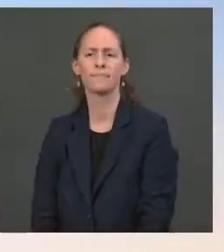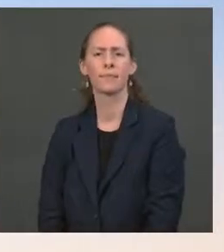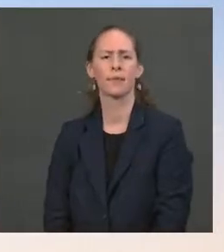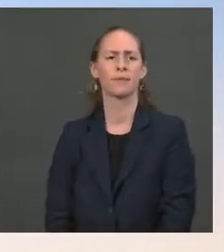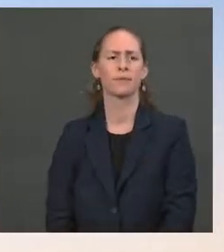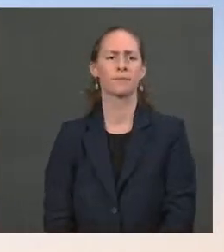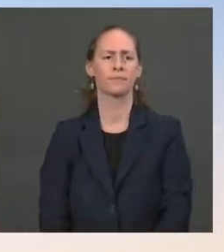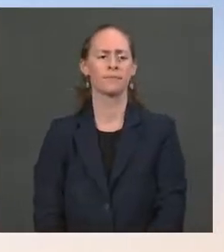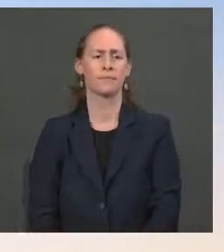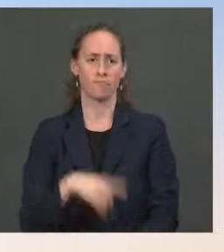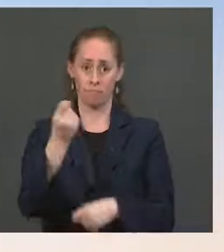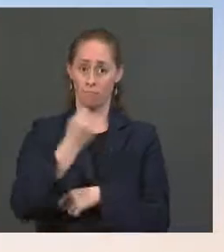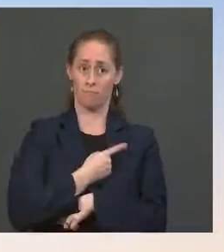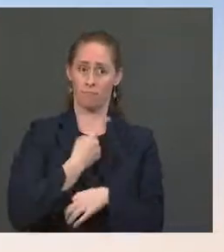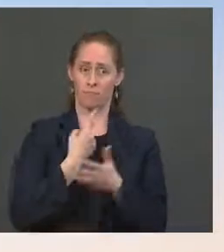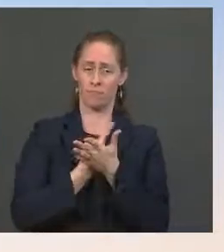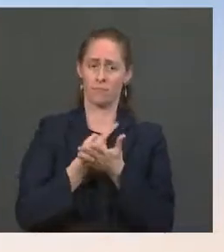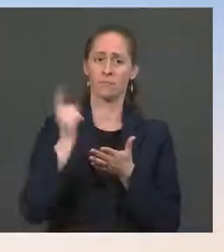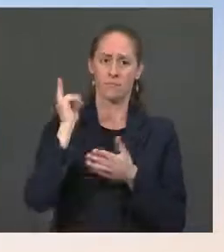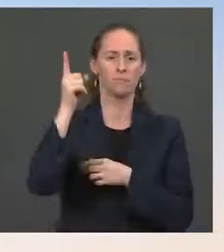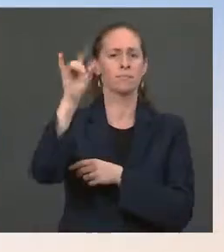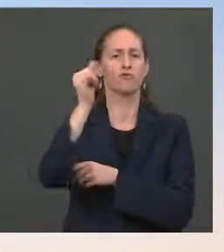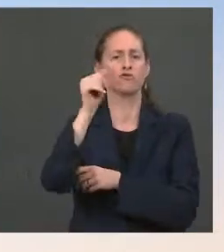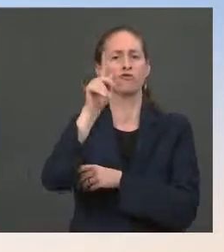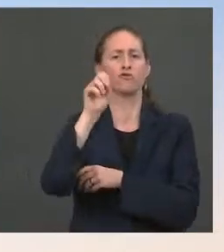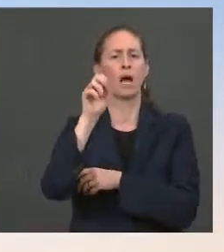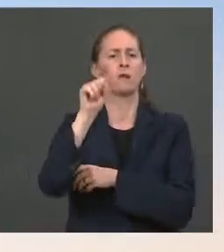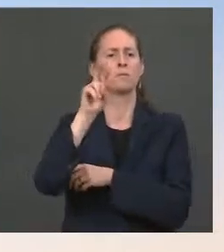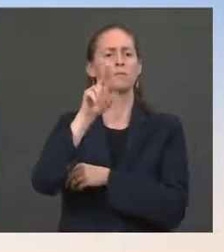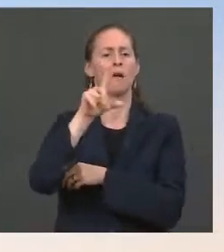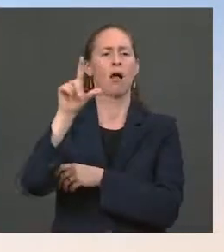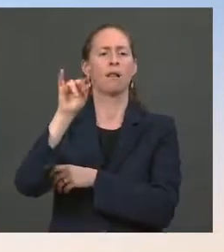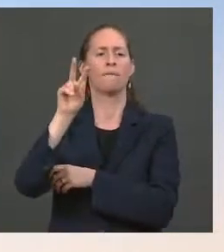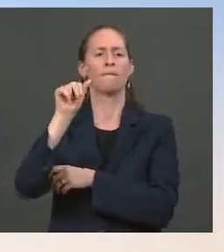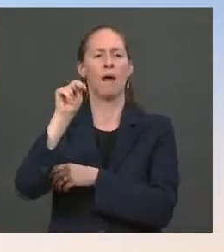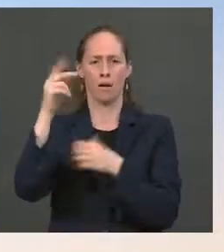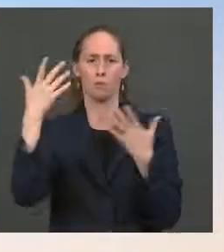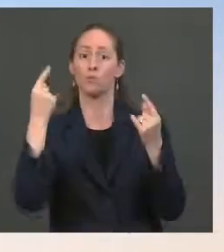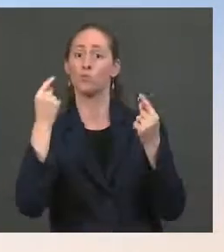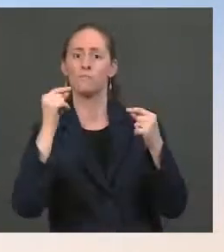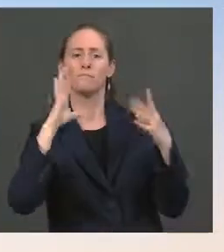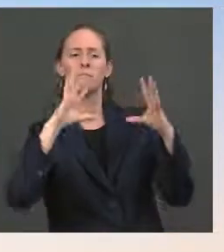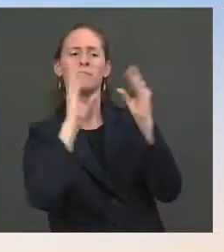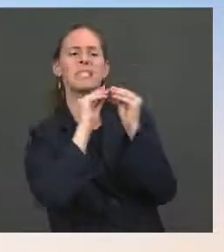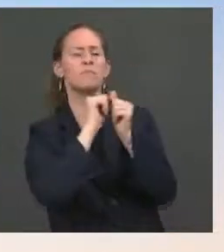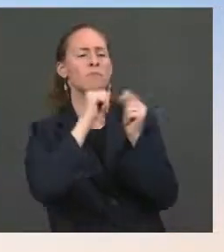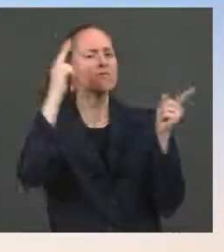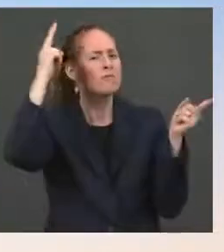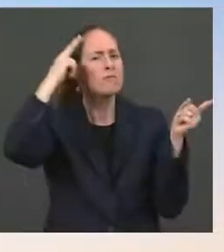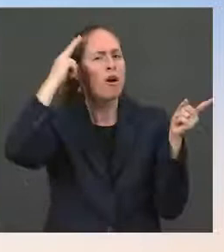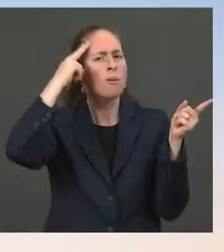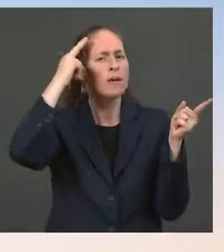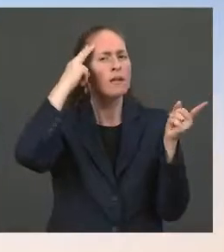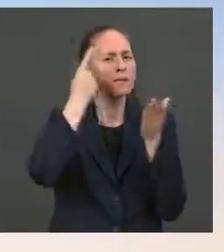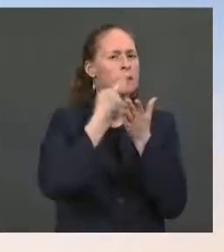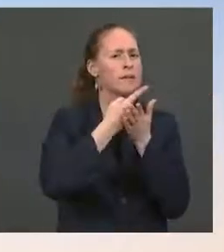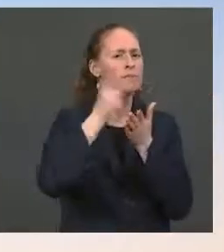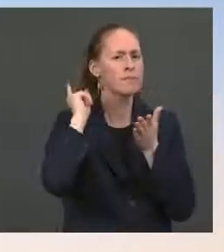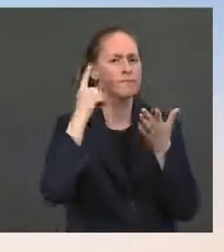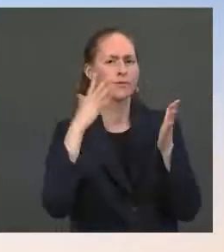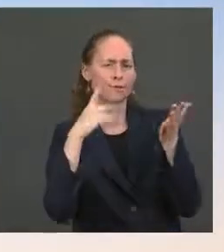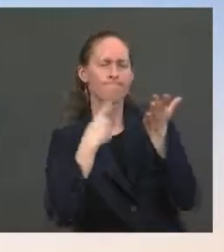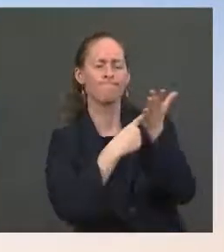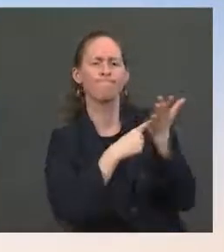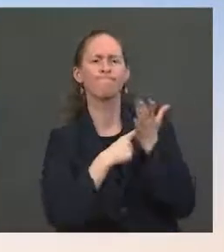week is about Jake Sullivan, our national security advisor, who was meeting with Saudi Arabia and the UAE last week. So in those meetings, while the Saudi